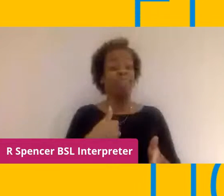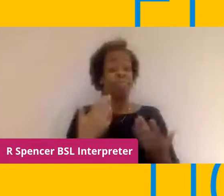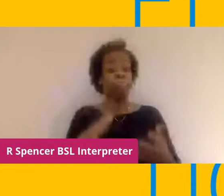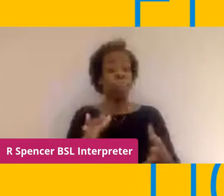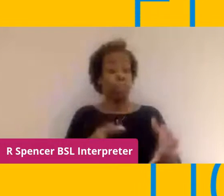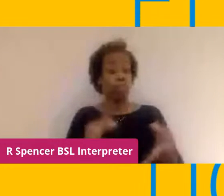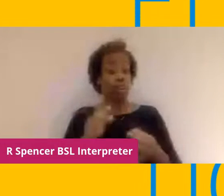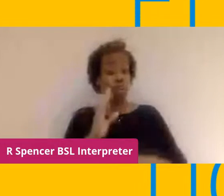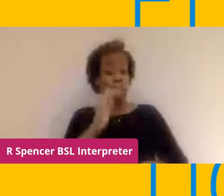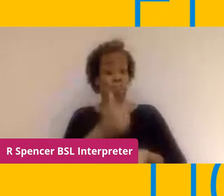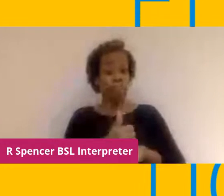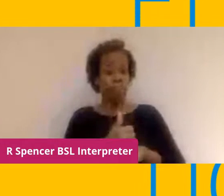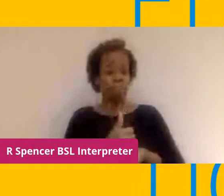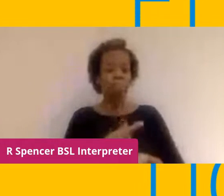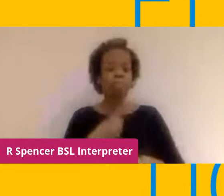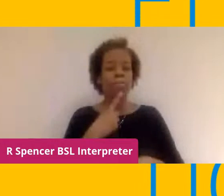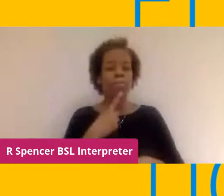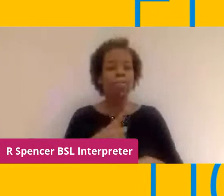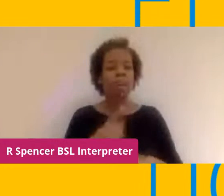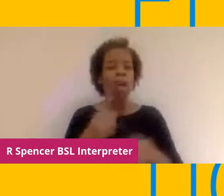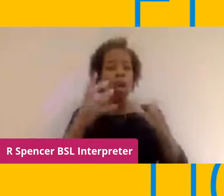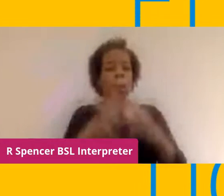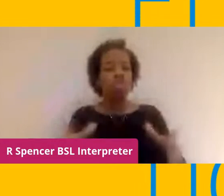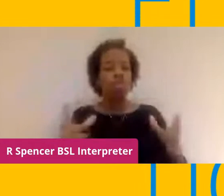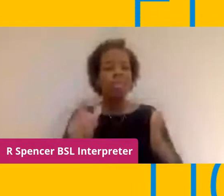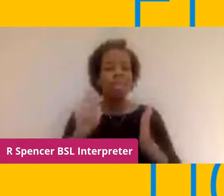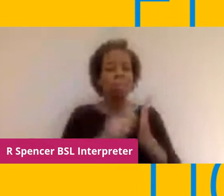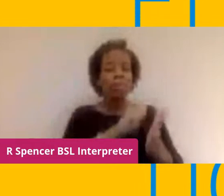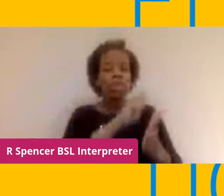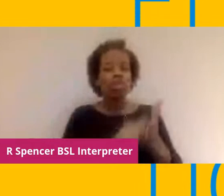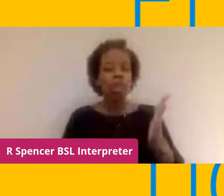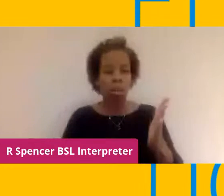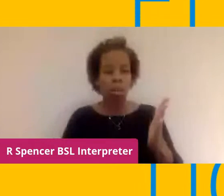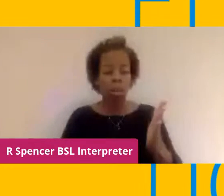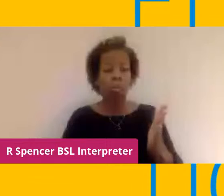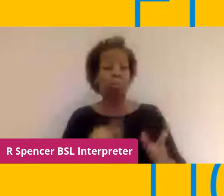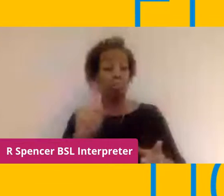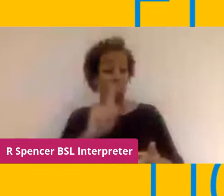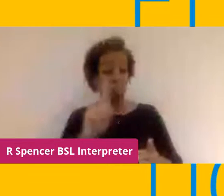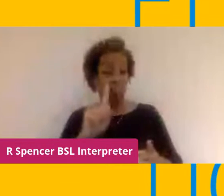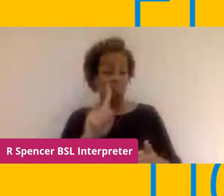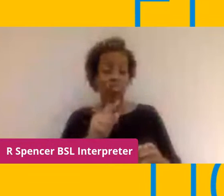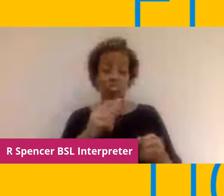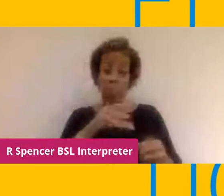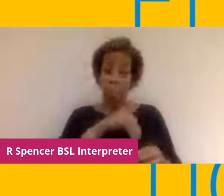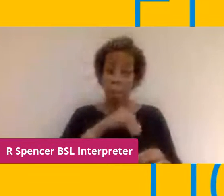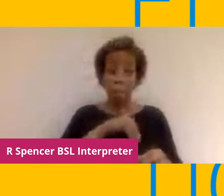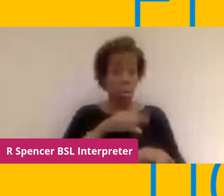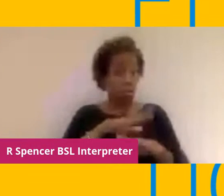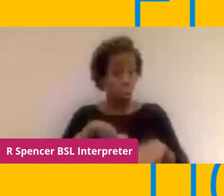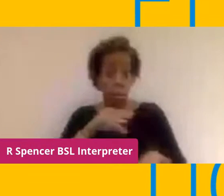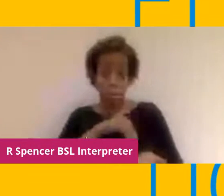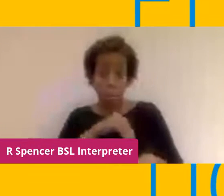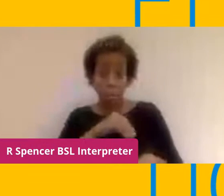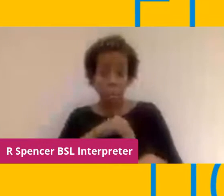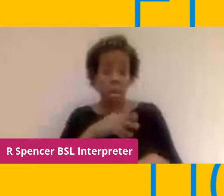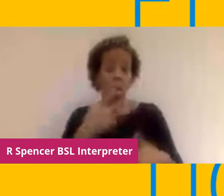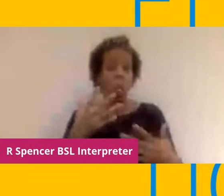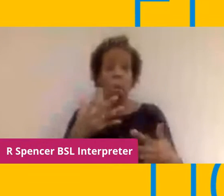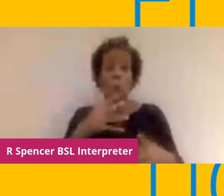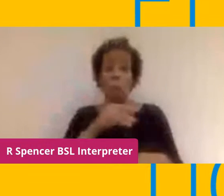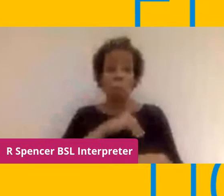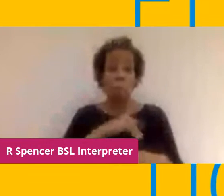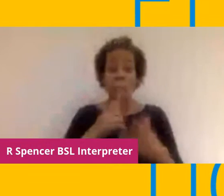called a majority petition, which is where you seek to get as many people as possible, members and non-members, or members of another union, if you've